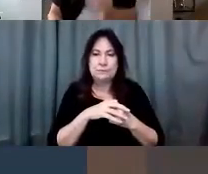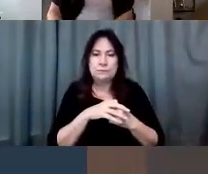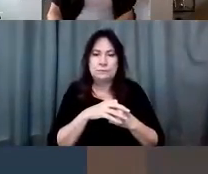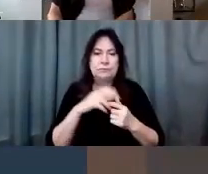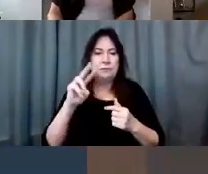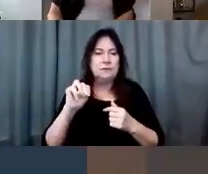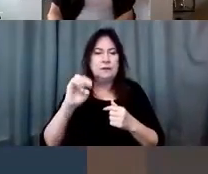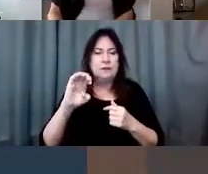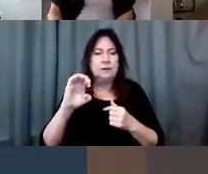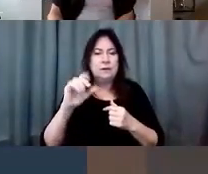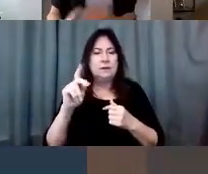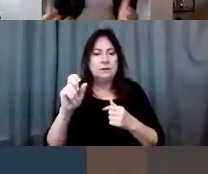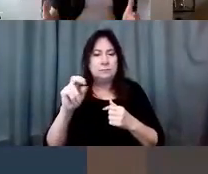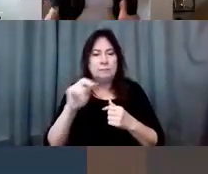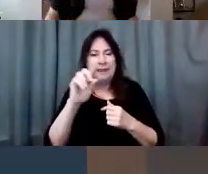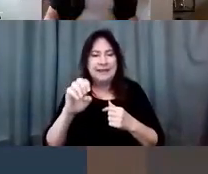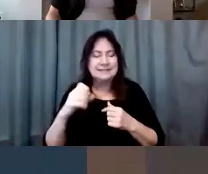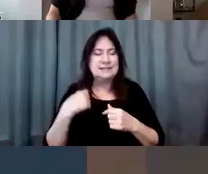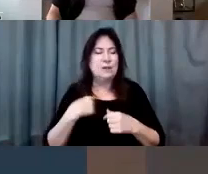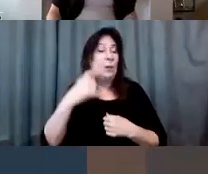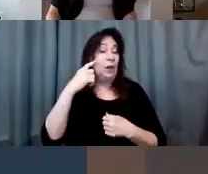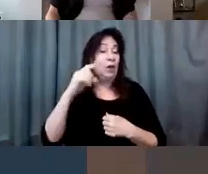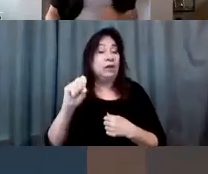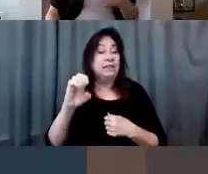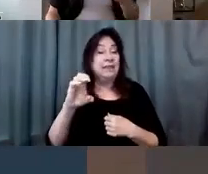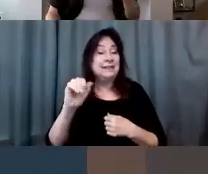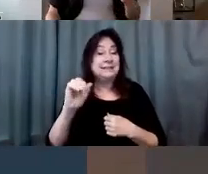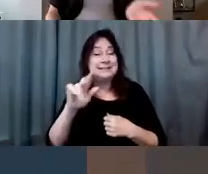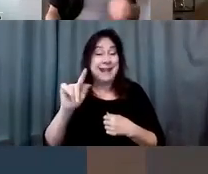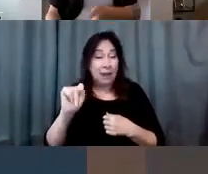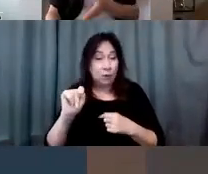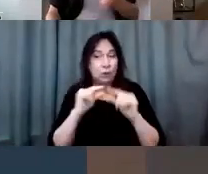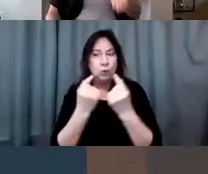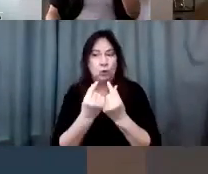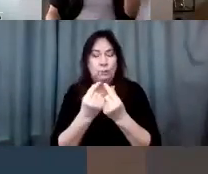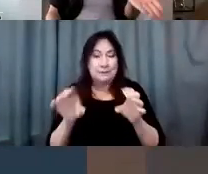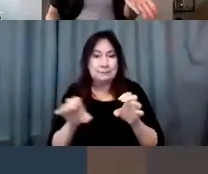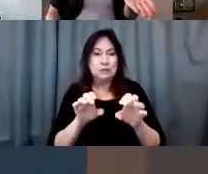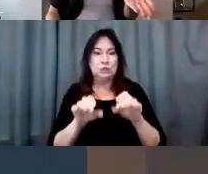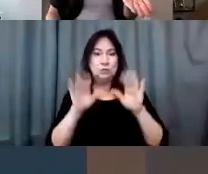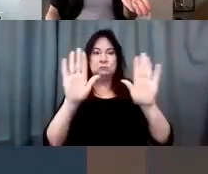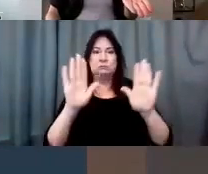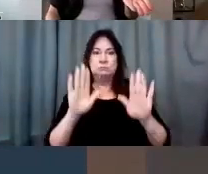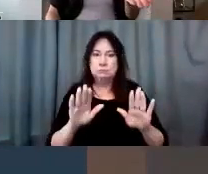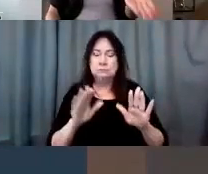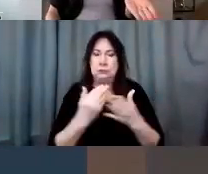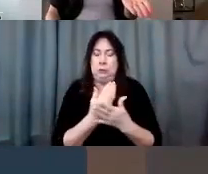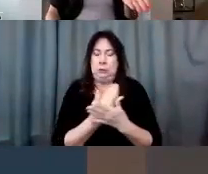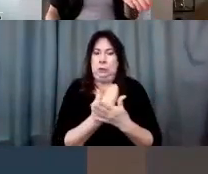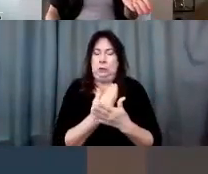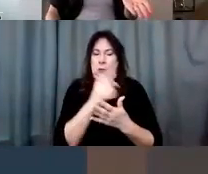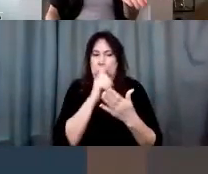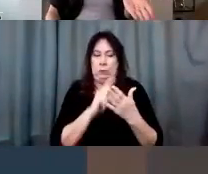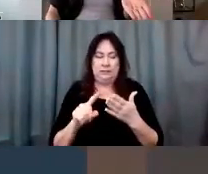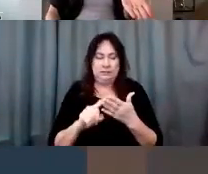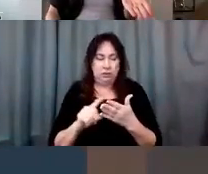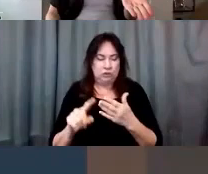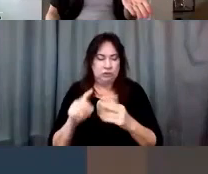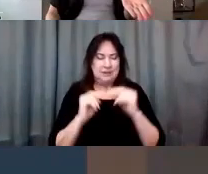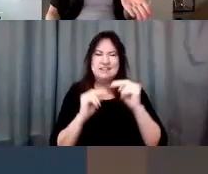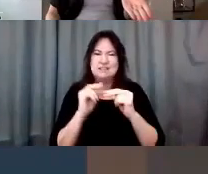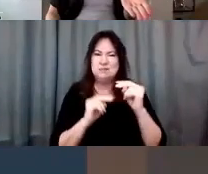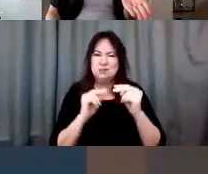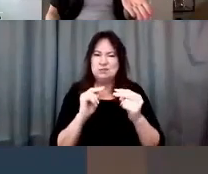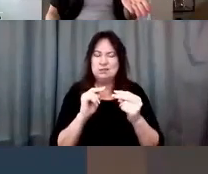Mackenzie. We hear that, you know, the SCARET group has been doing some cutting edge research and has built a